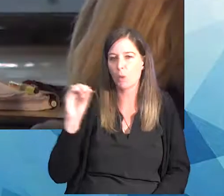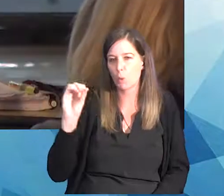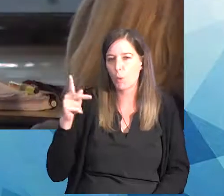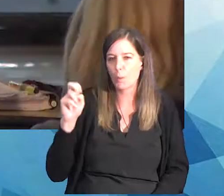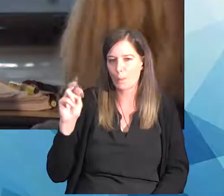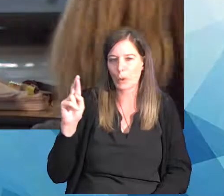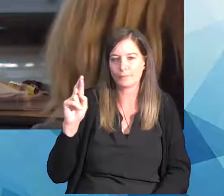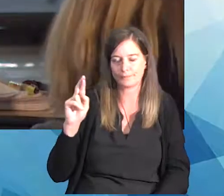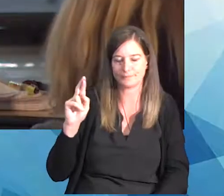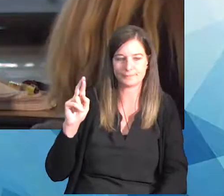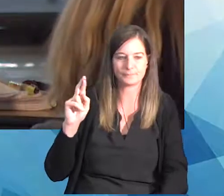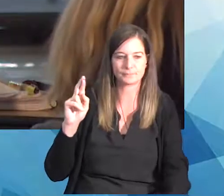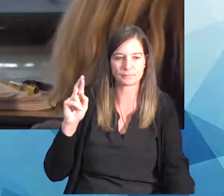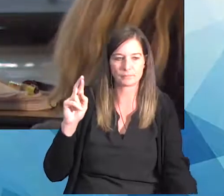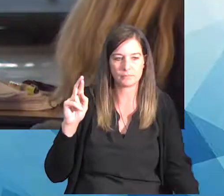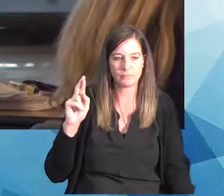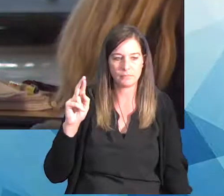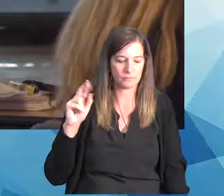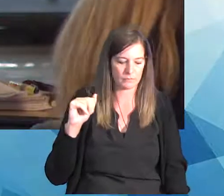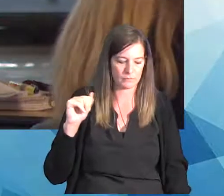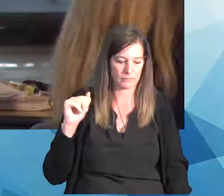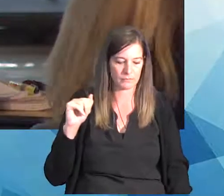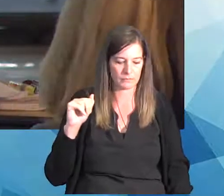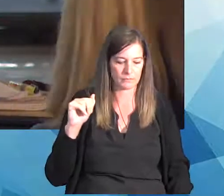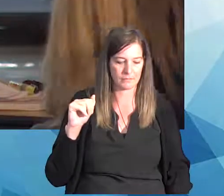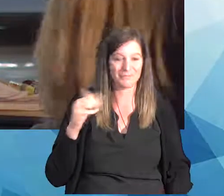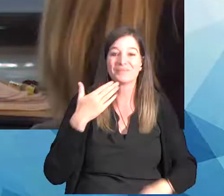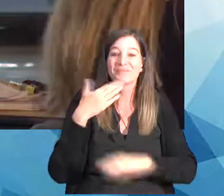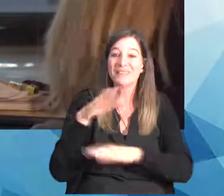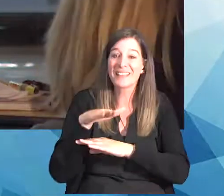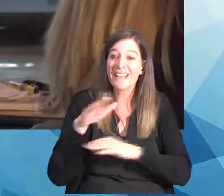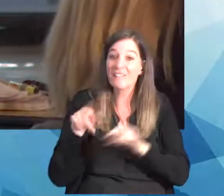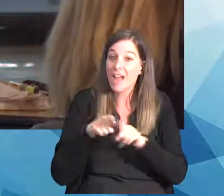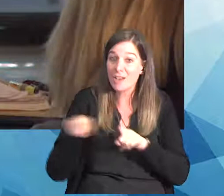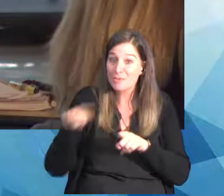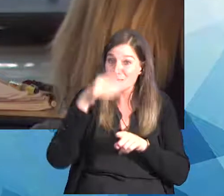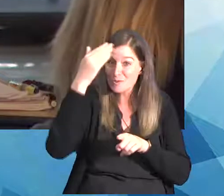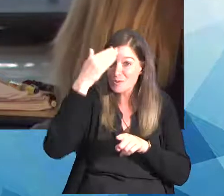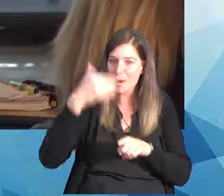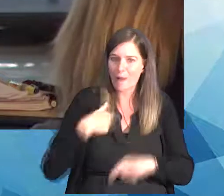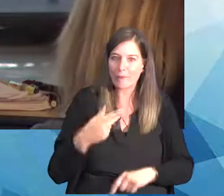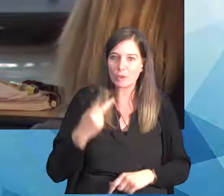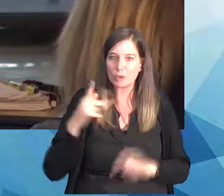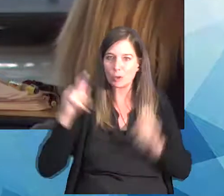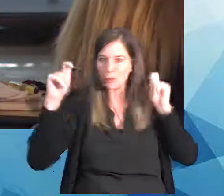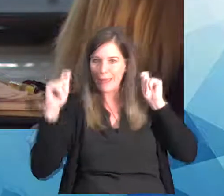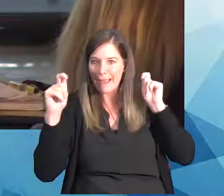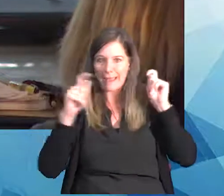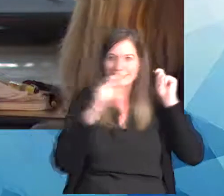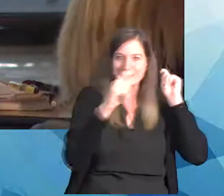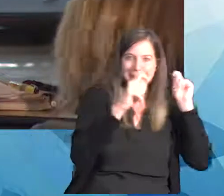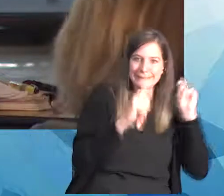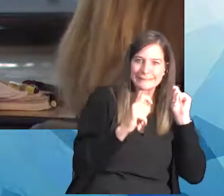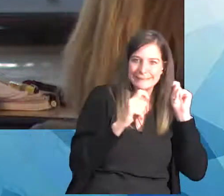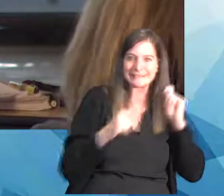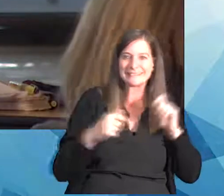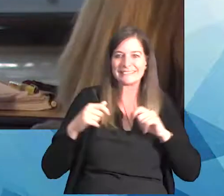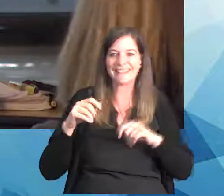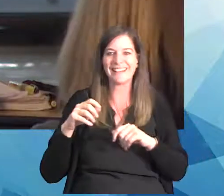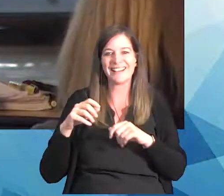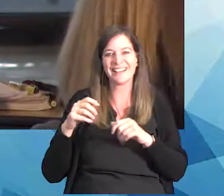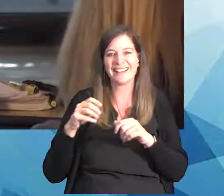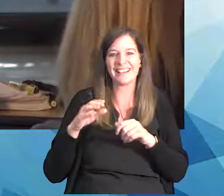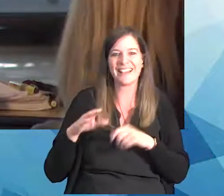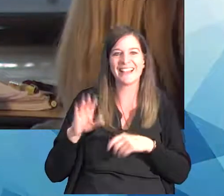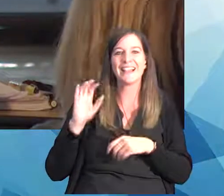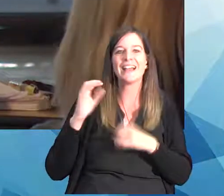Good afternoon. As you all are aware, I am wearing 2 hats right now since the Director of Business Services position